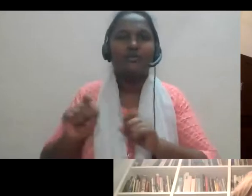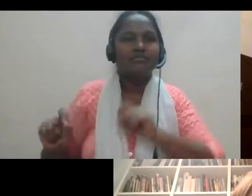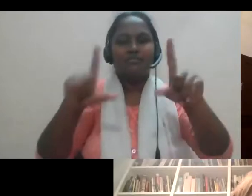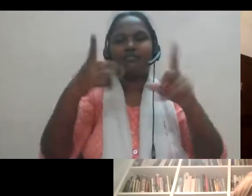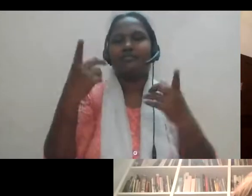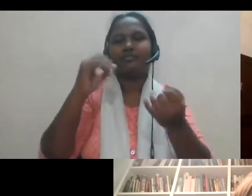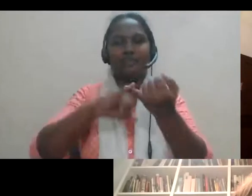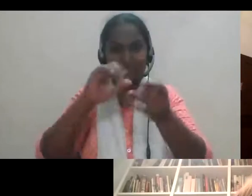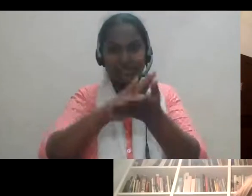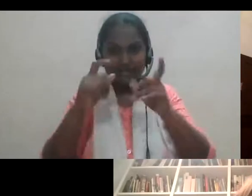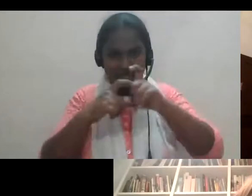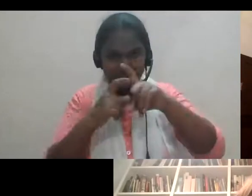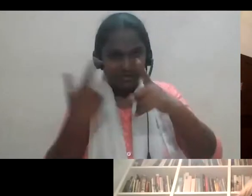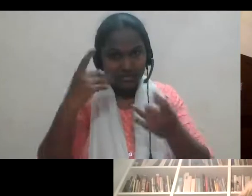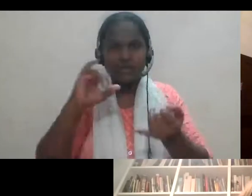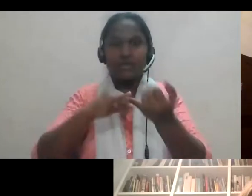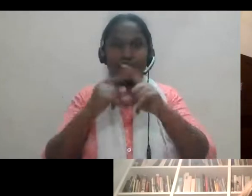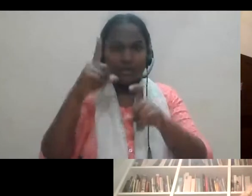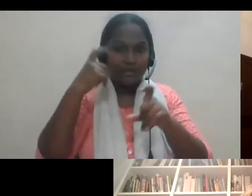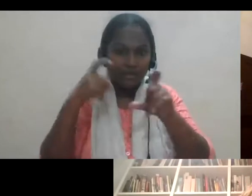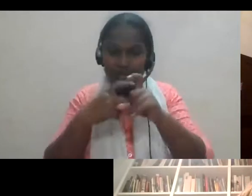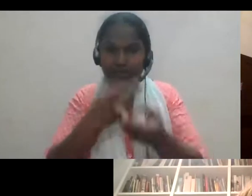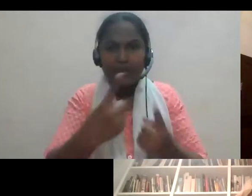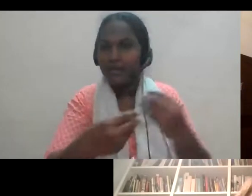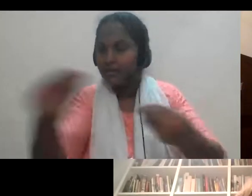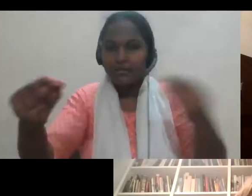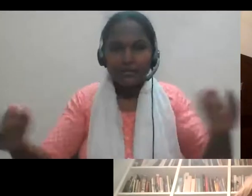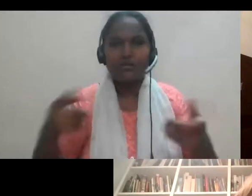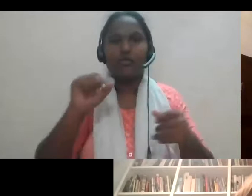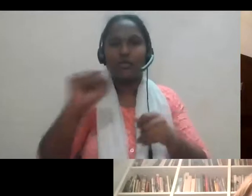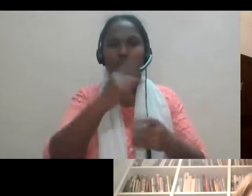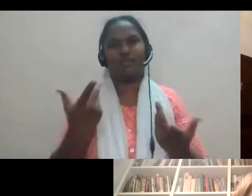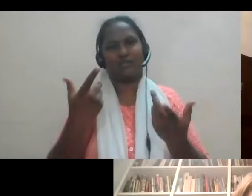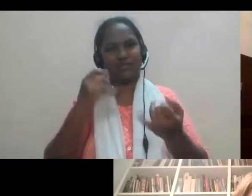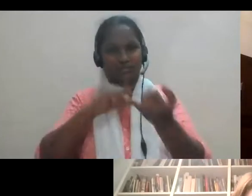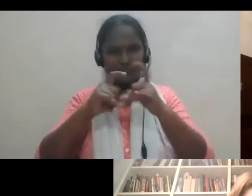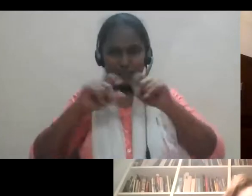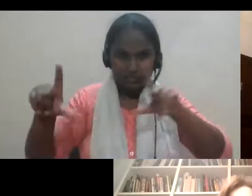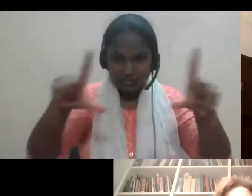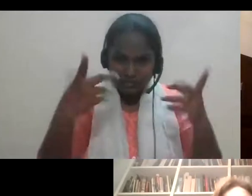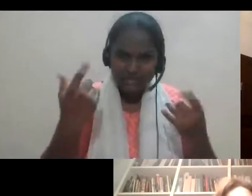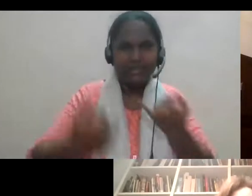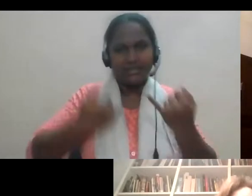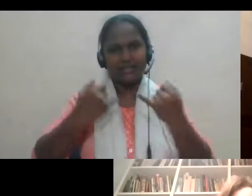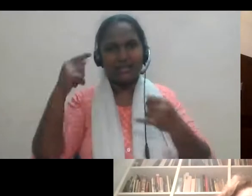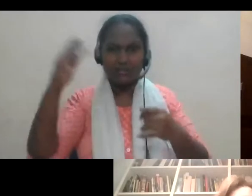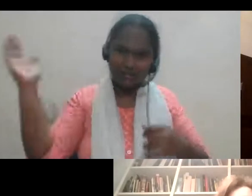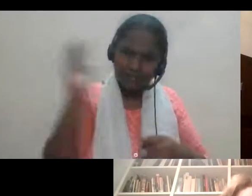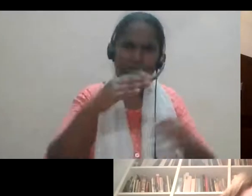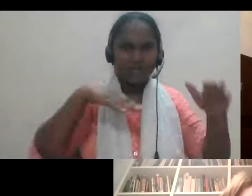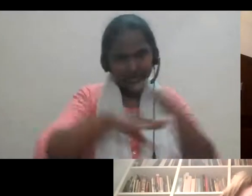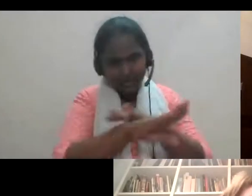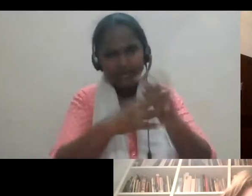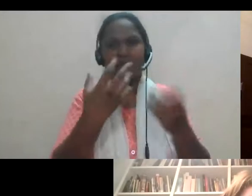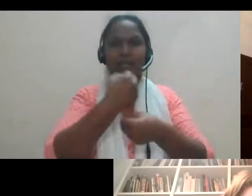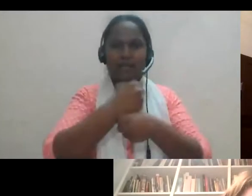slides to anyone because there was no market. So you were in your studio, and if a curator was interested, the curator should go in and try to